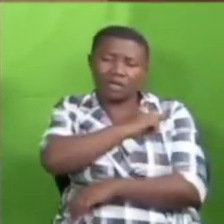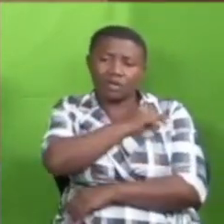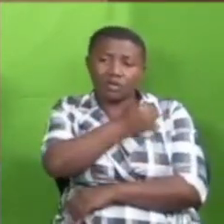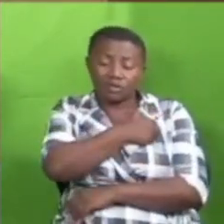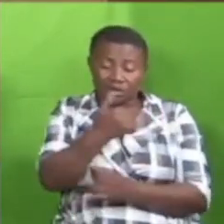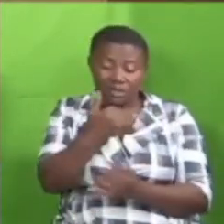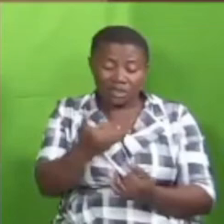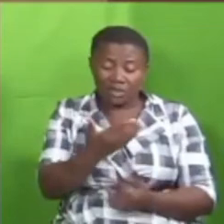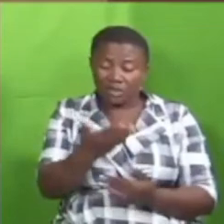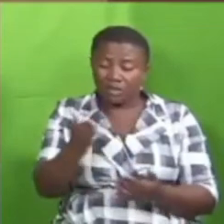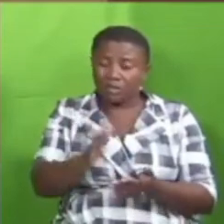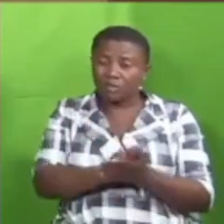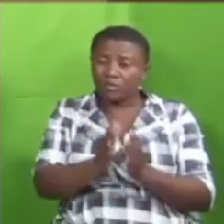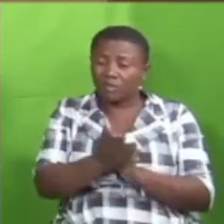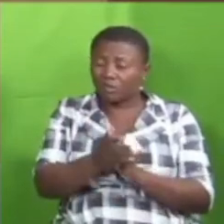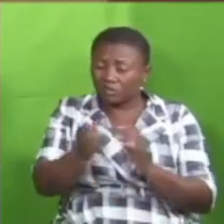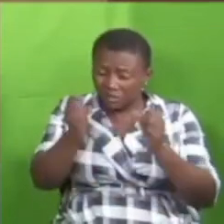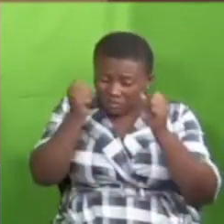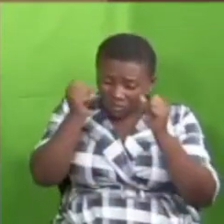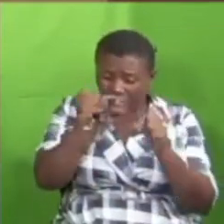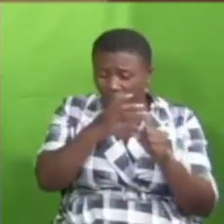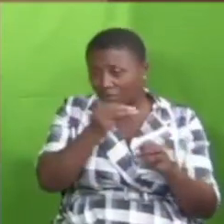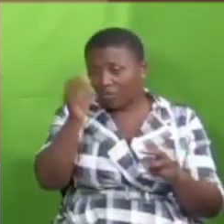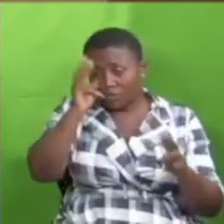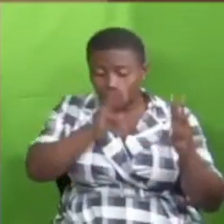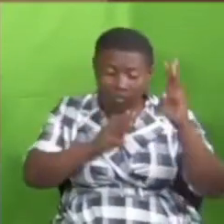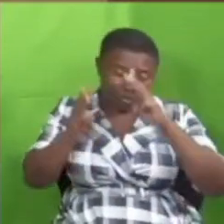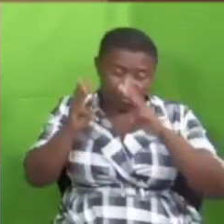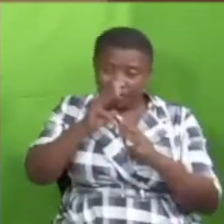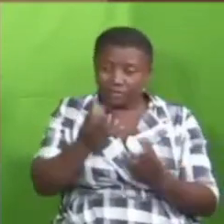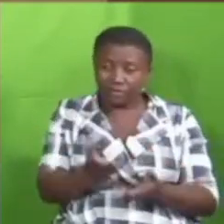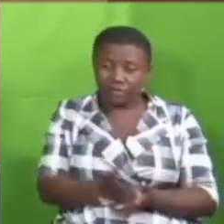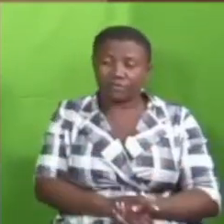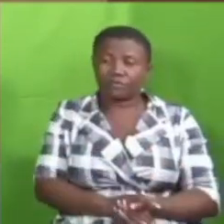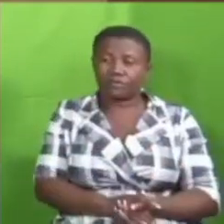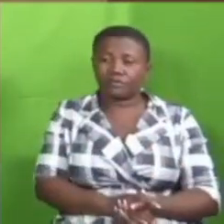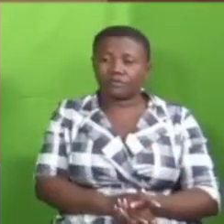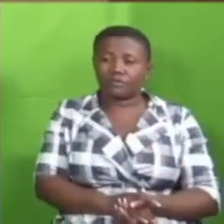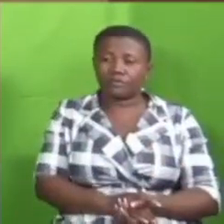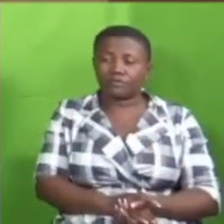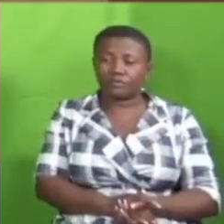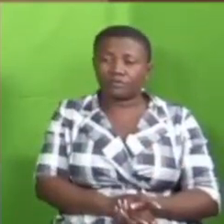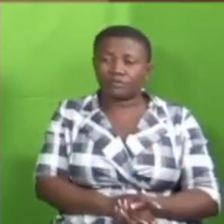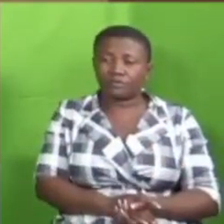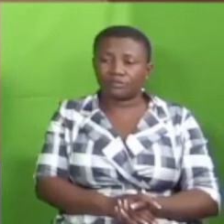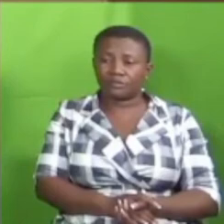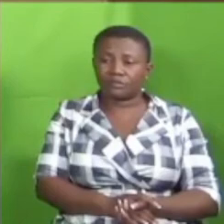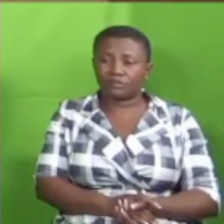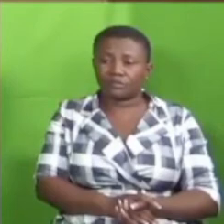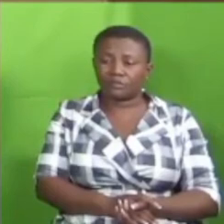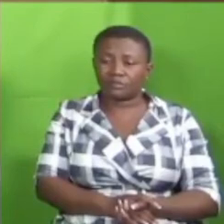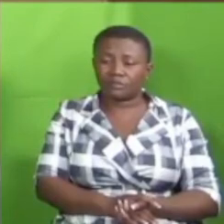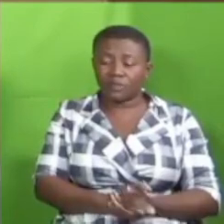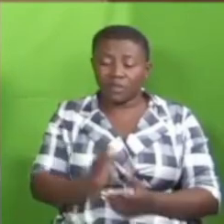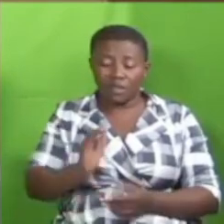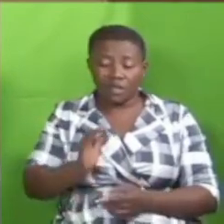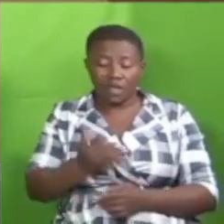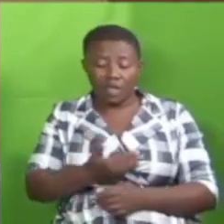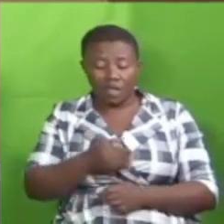very serious, it's getting very worrisome. But, Mr. Speaker, to be brief, our